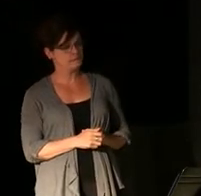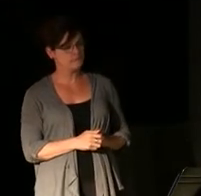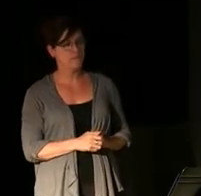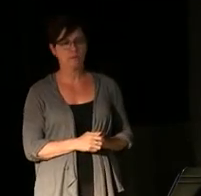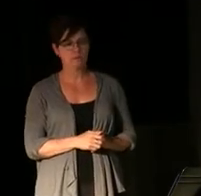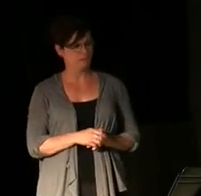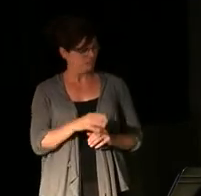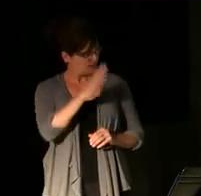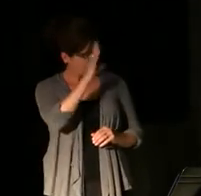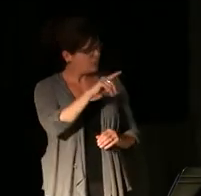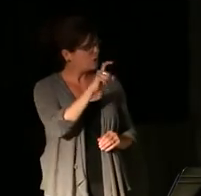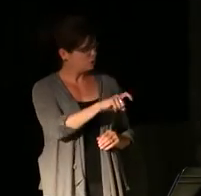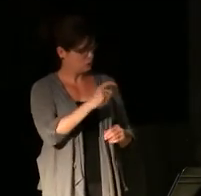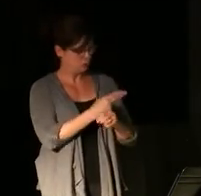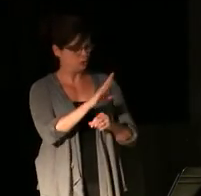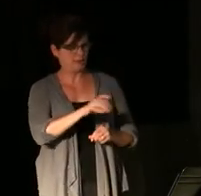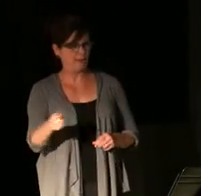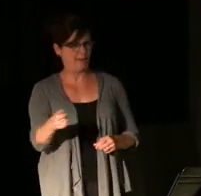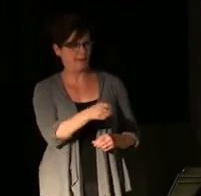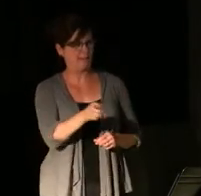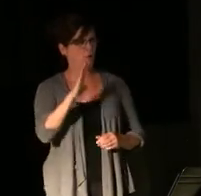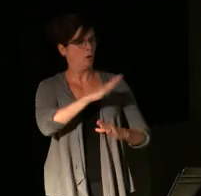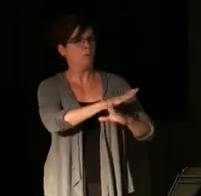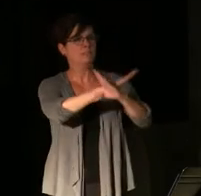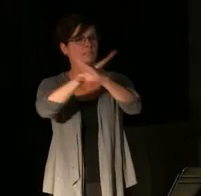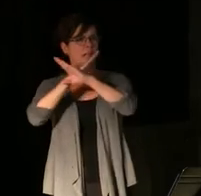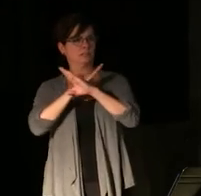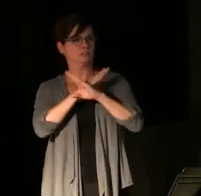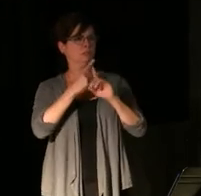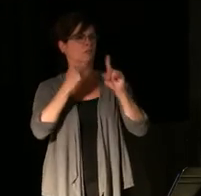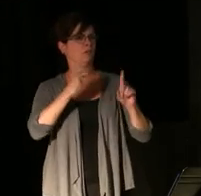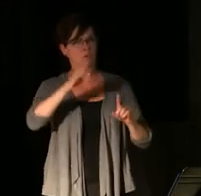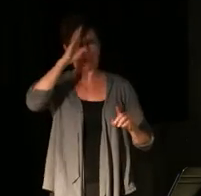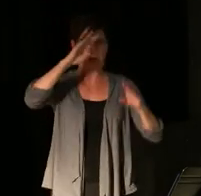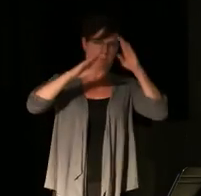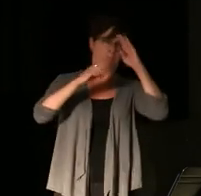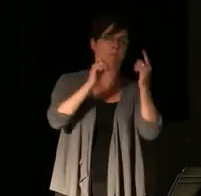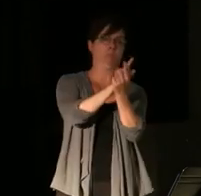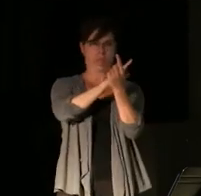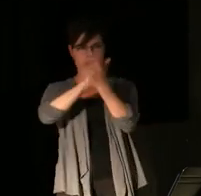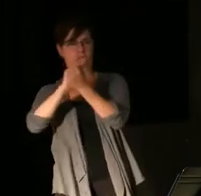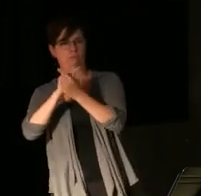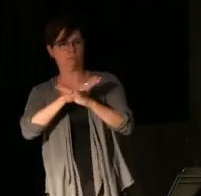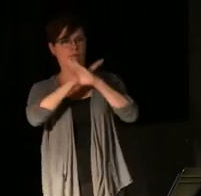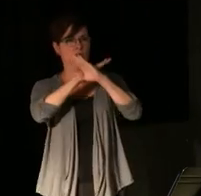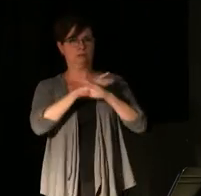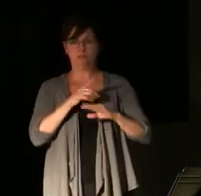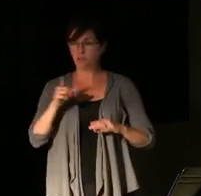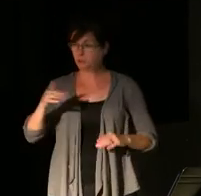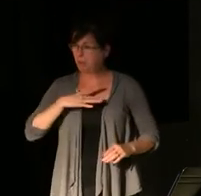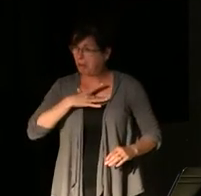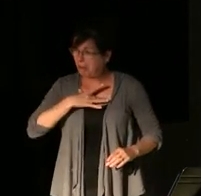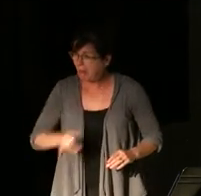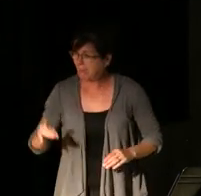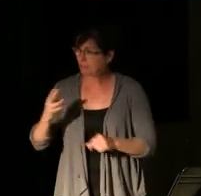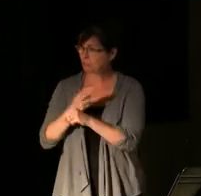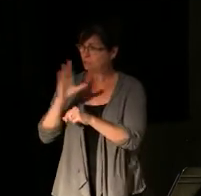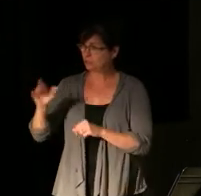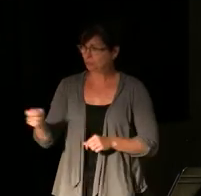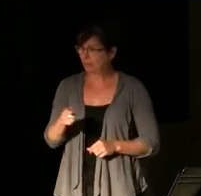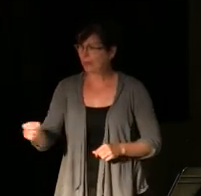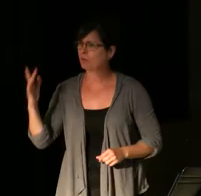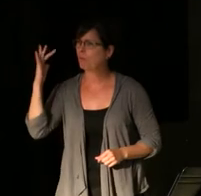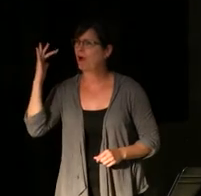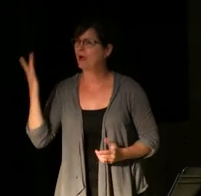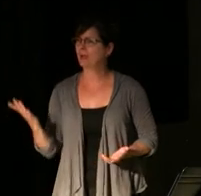You know, you should really use your cane. It'll protect you from running into things. You like using your cane? Why?